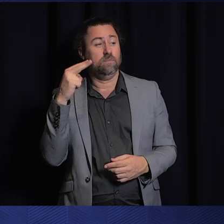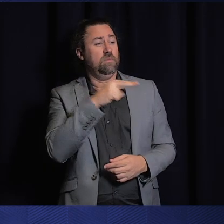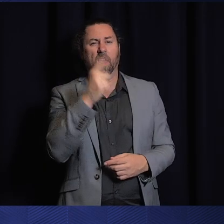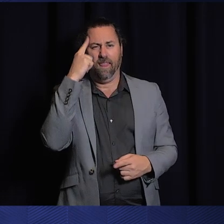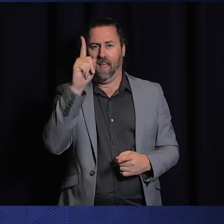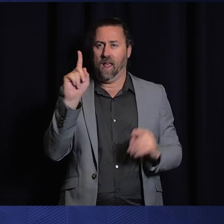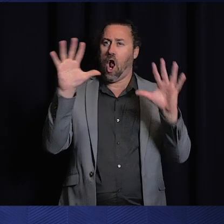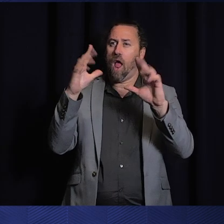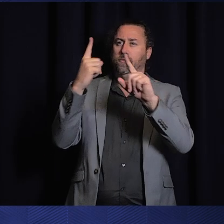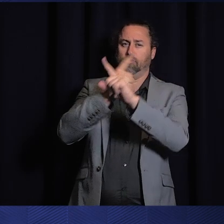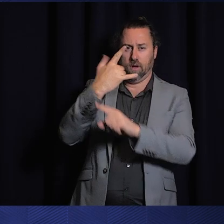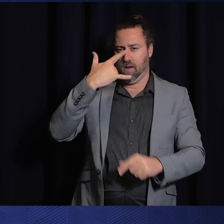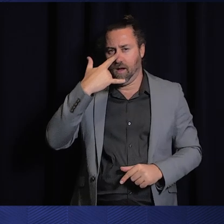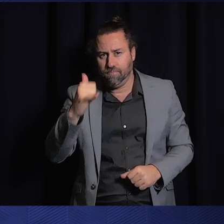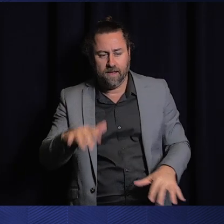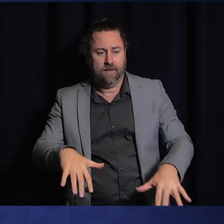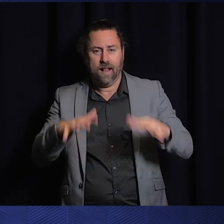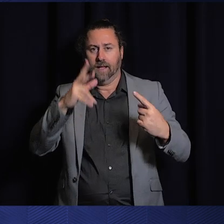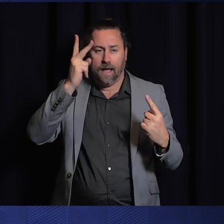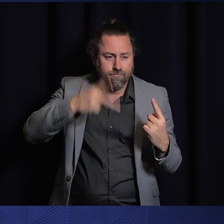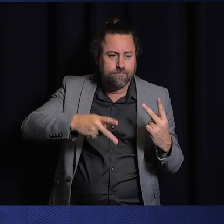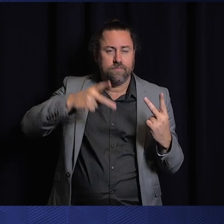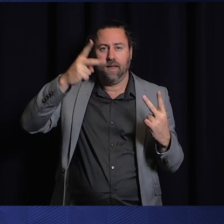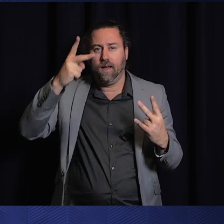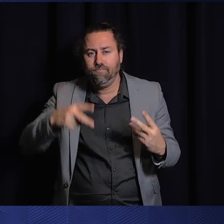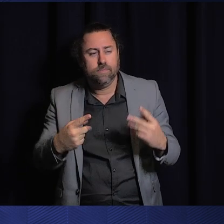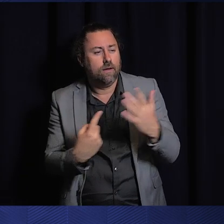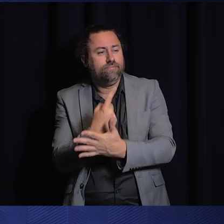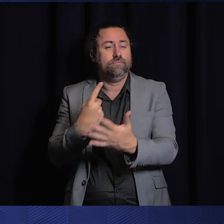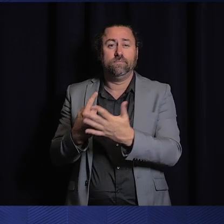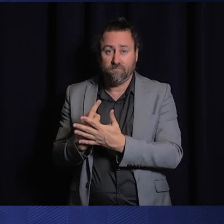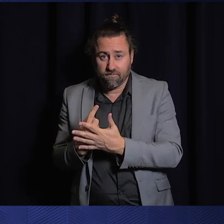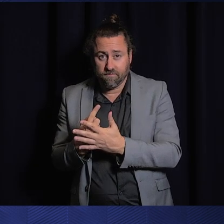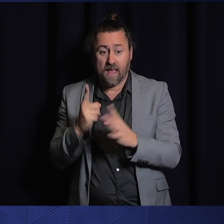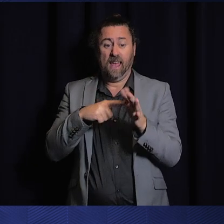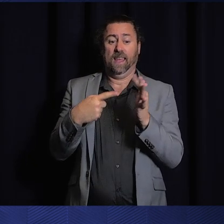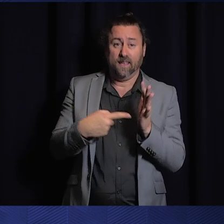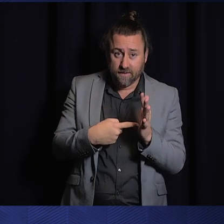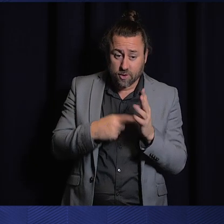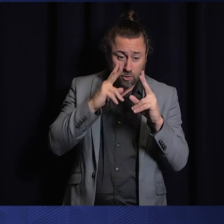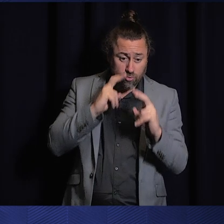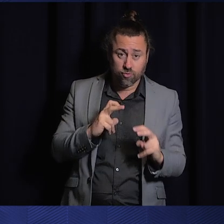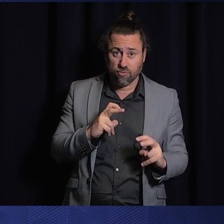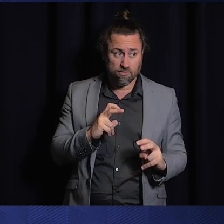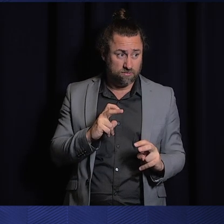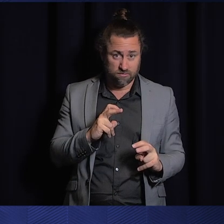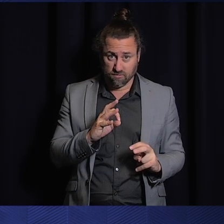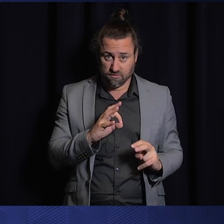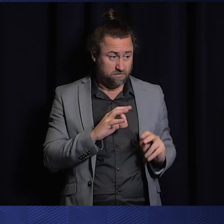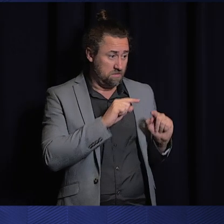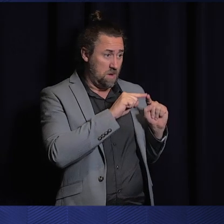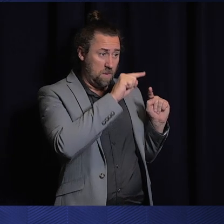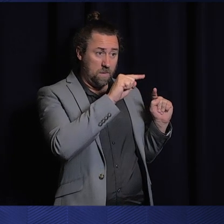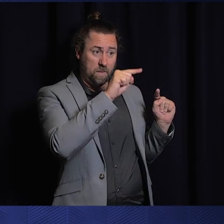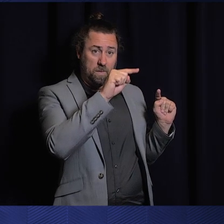hear about increasing numbers linked with climate change. The data doesn't show this. It is not to say that this is not true. It's only